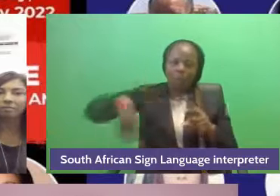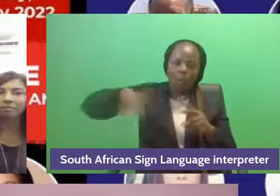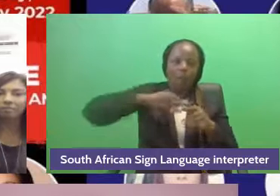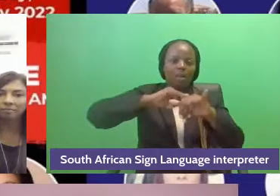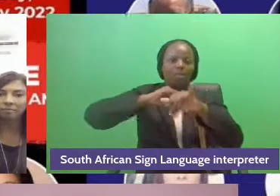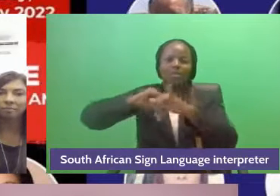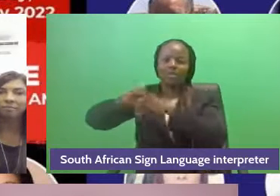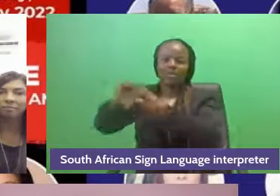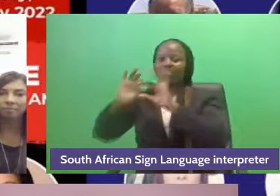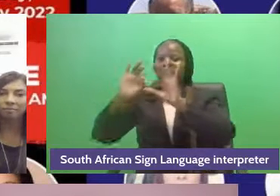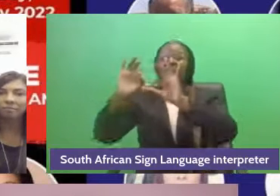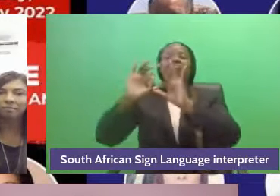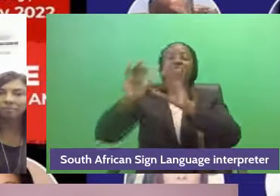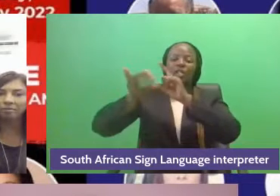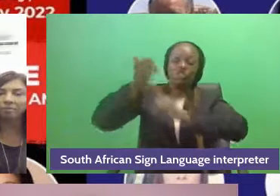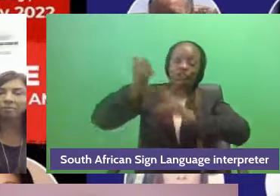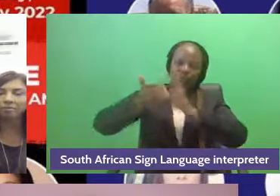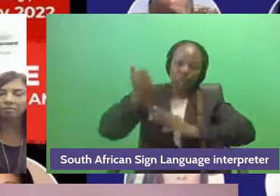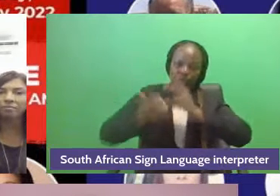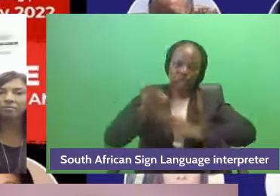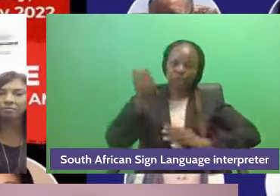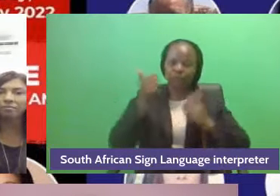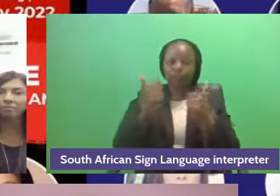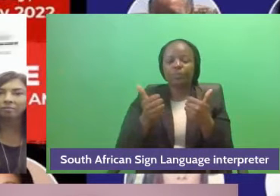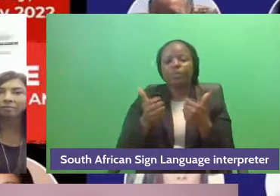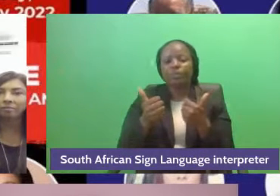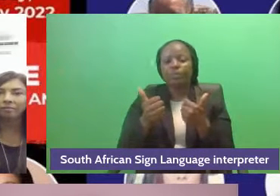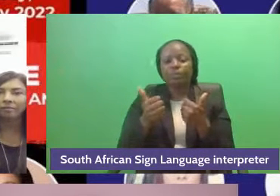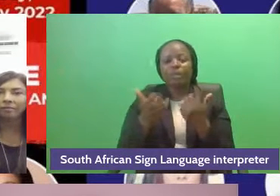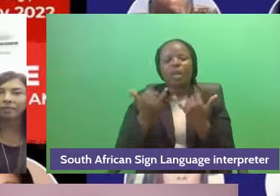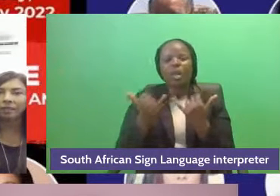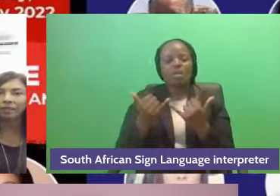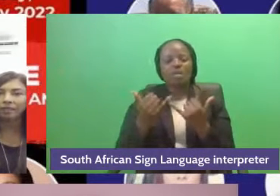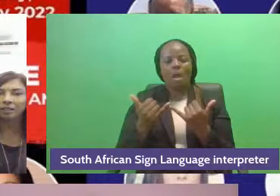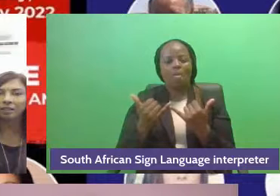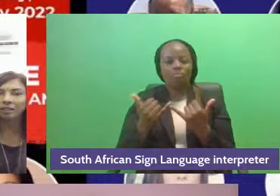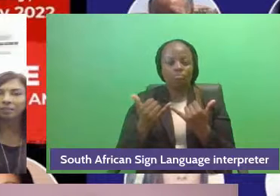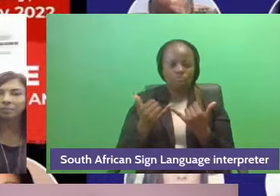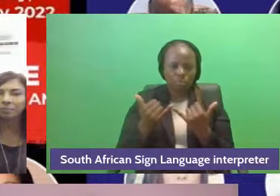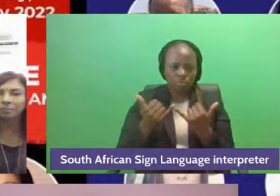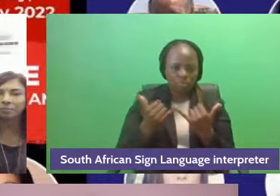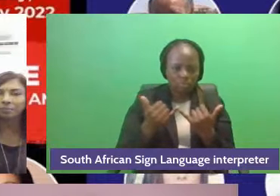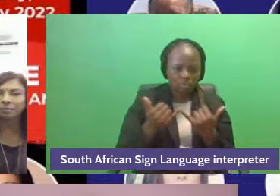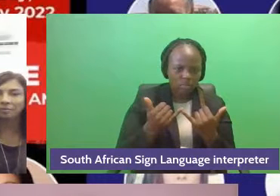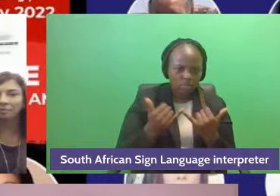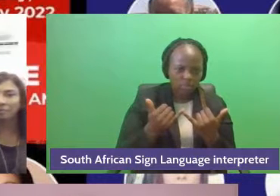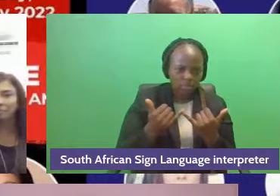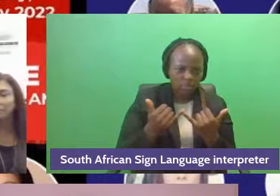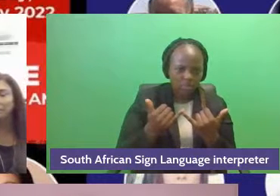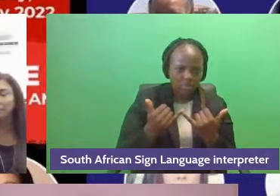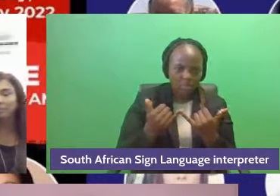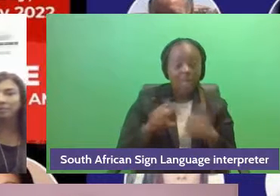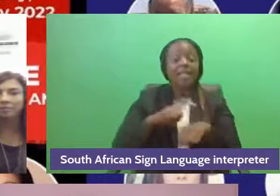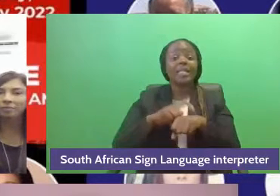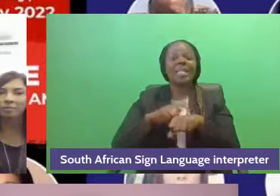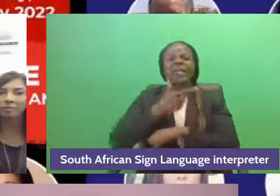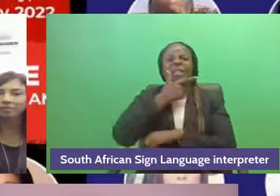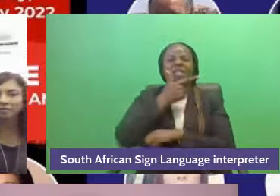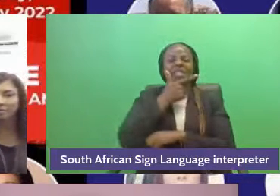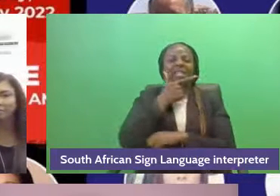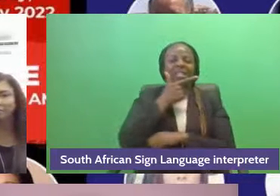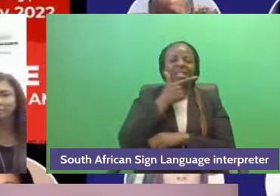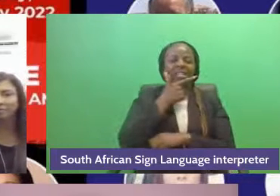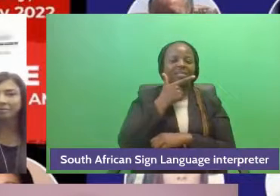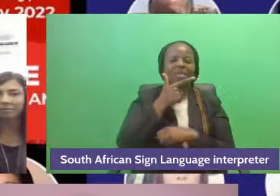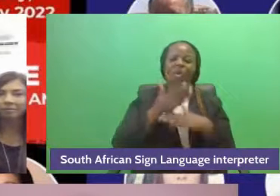one space. That's it. Further more from there, I think right now, because it's festive season, not much is going to be done.